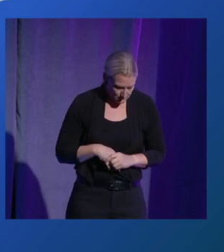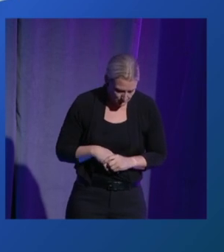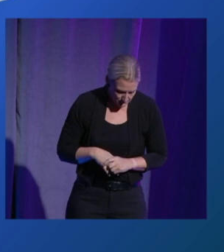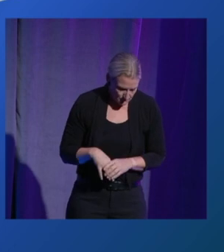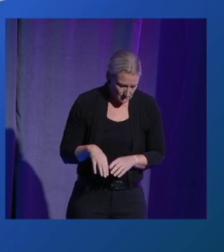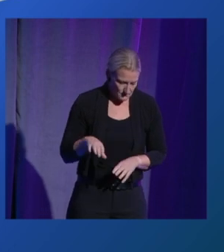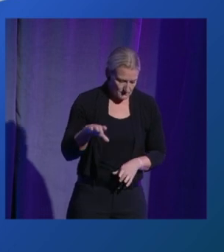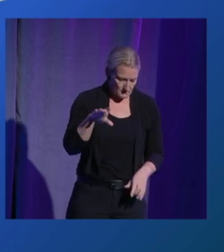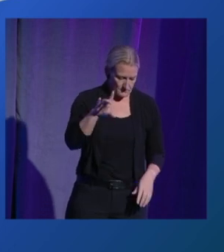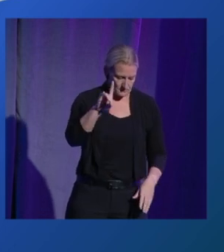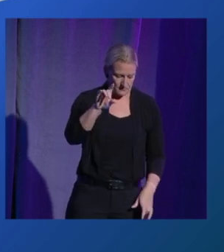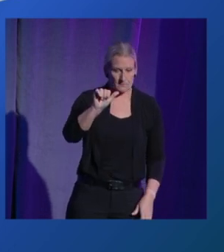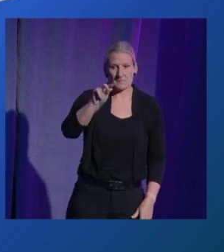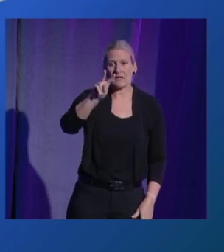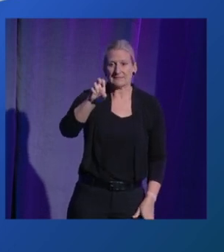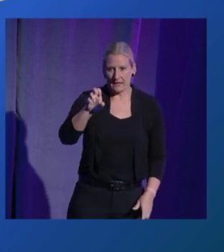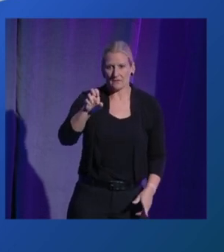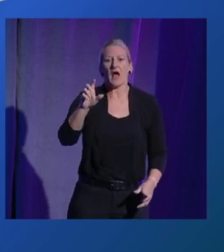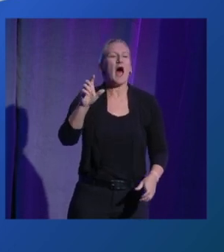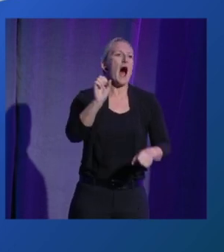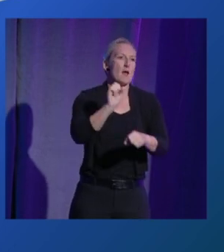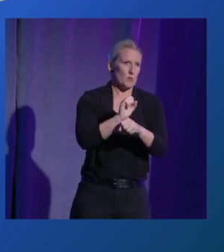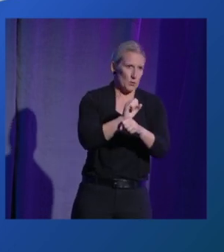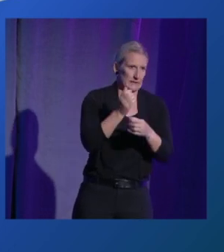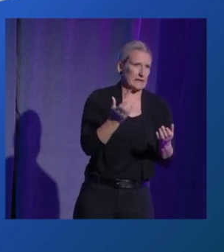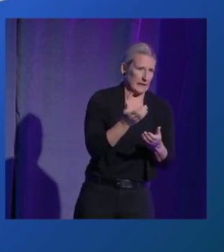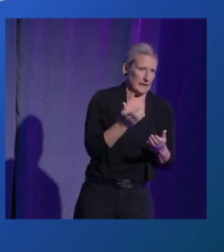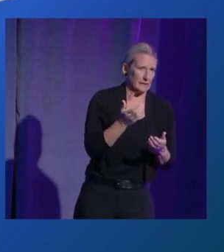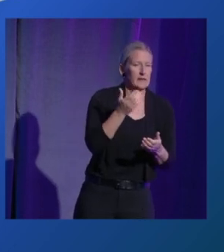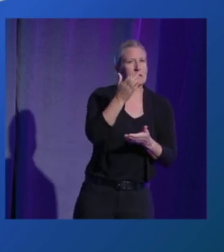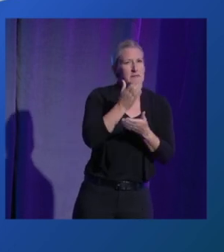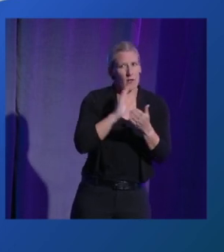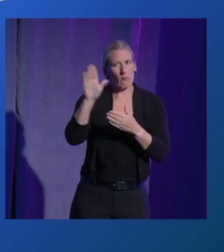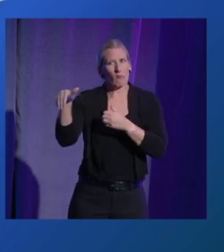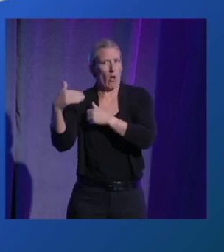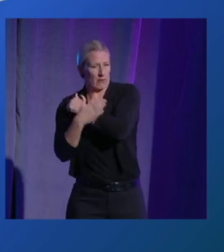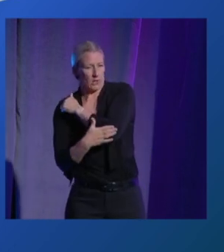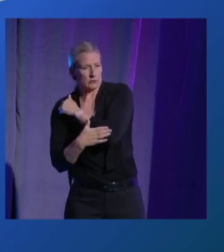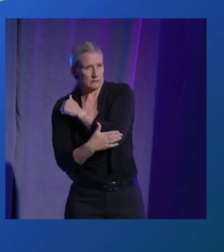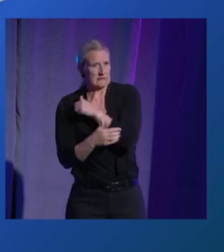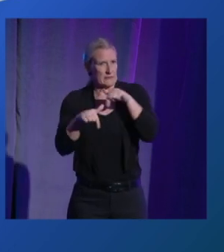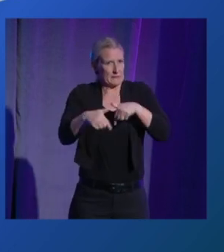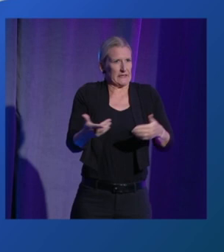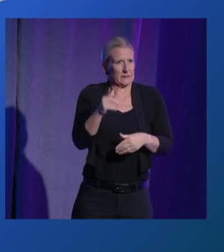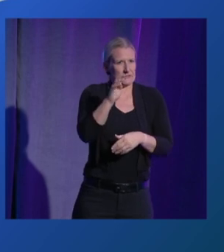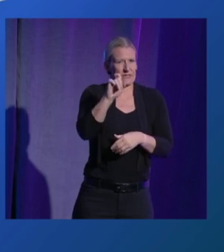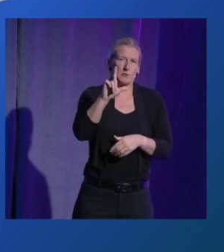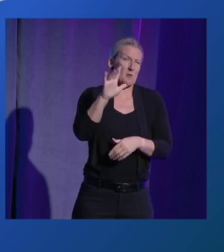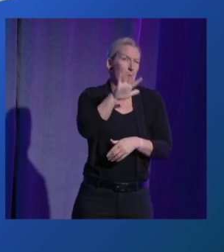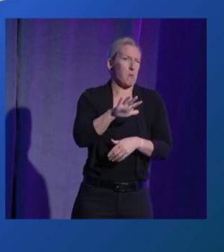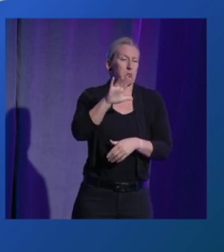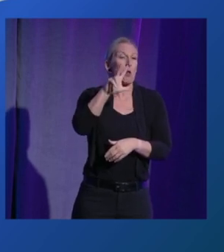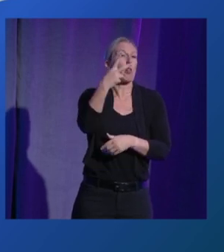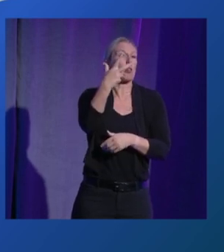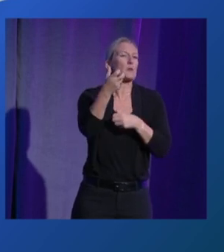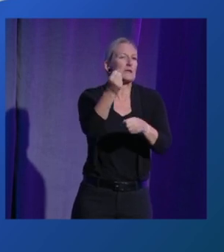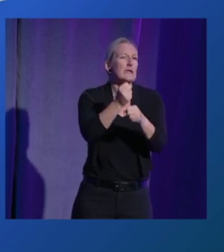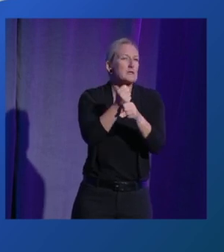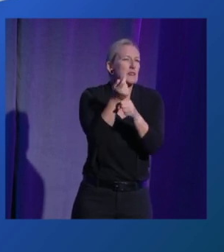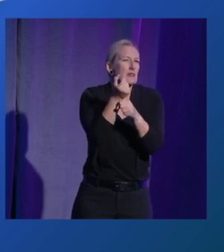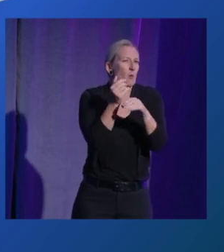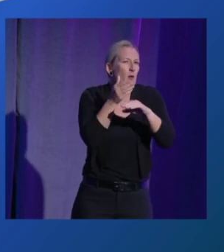DC area and then a little bit overseas and I've been in St Louis for just over three years now and from what I've seen so far it's a really